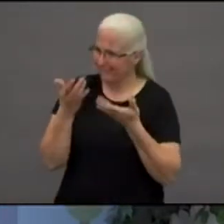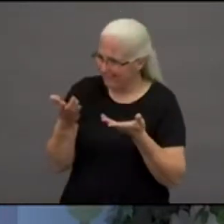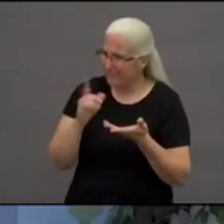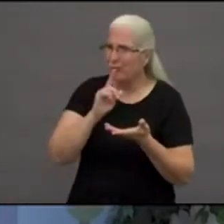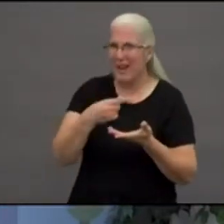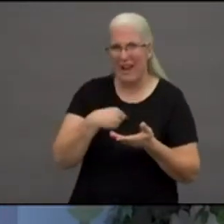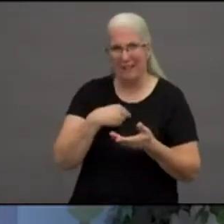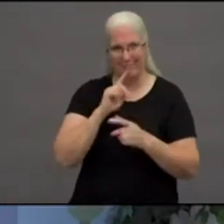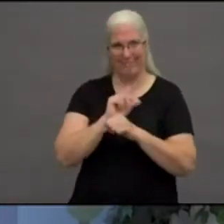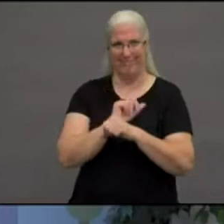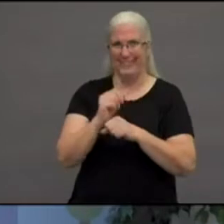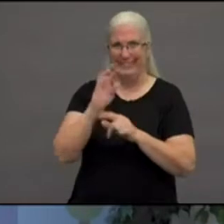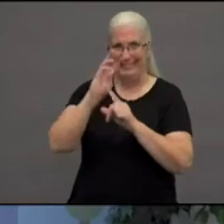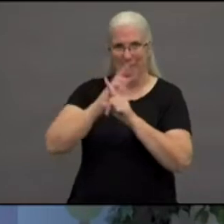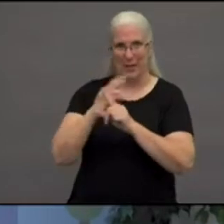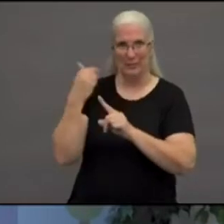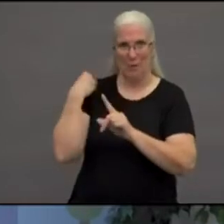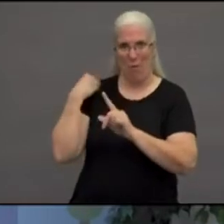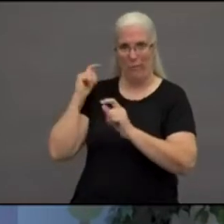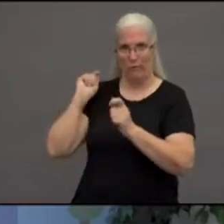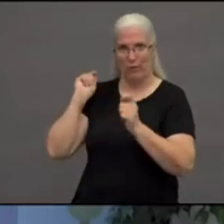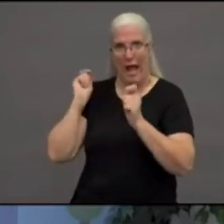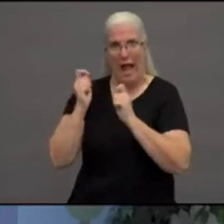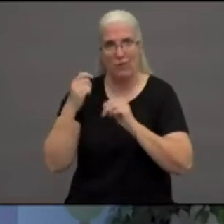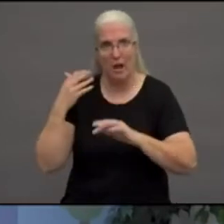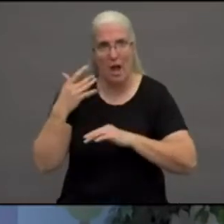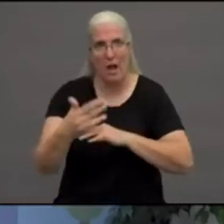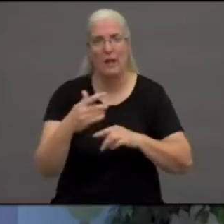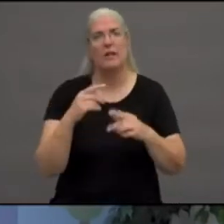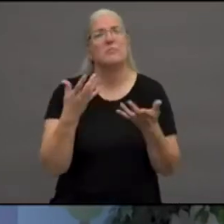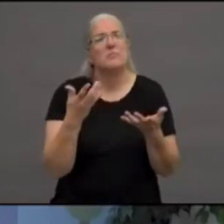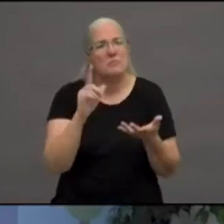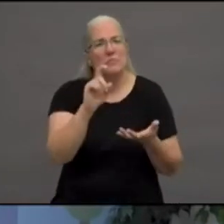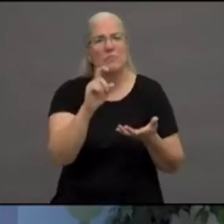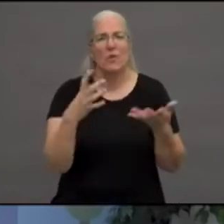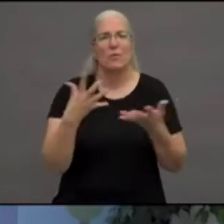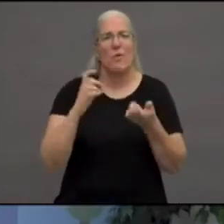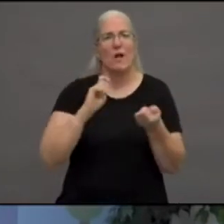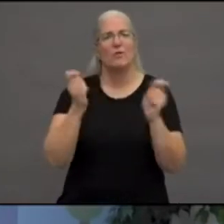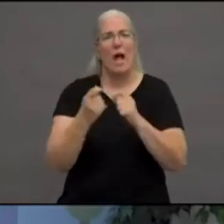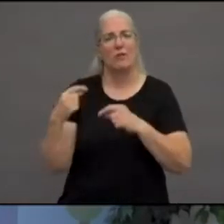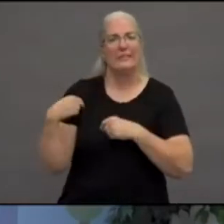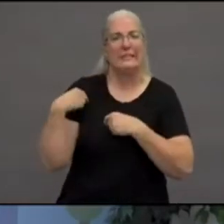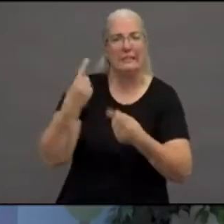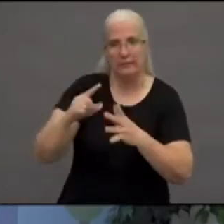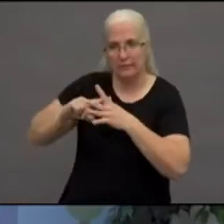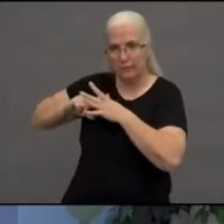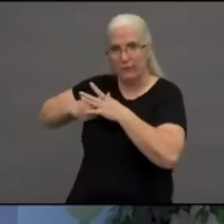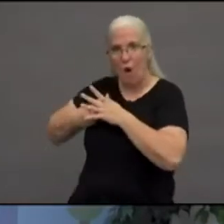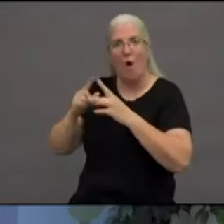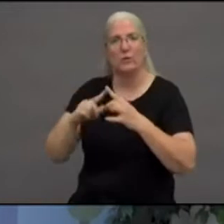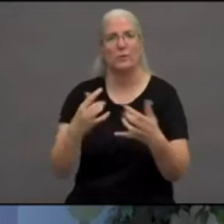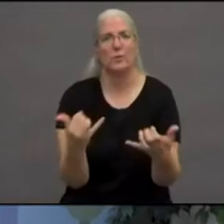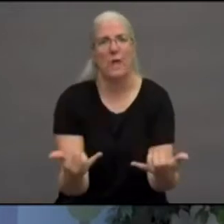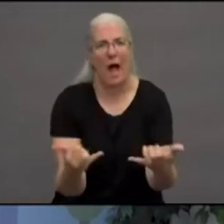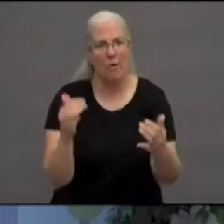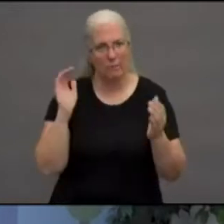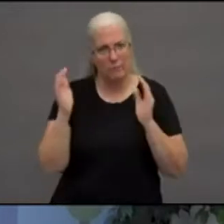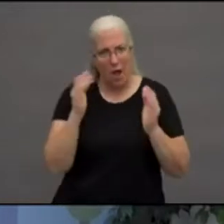things that have shifted in the hospitals from 6 months ago, how things were being done to how they're being done now? Yes, we